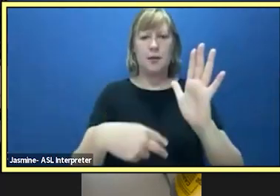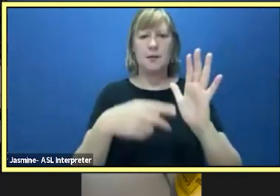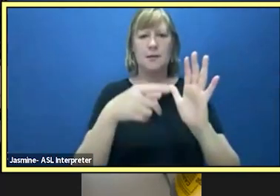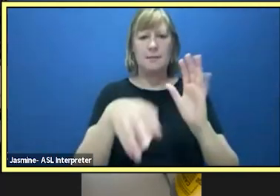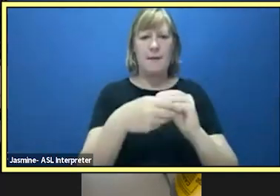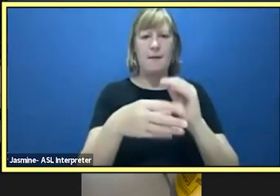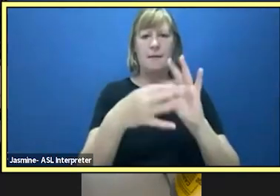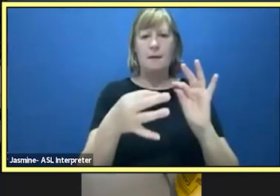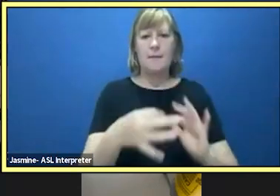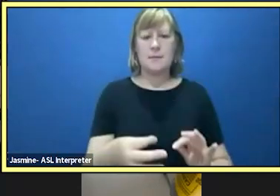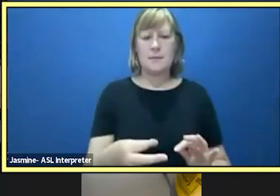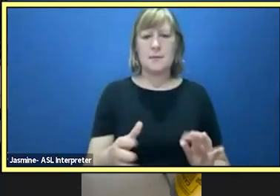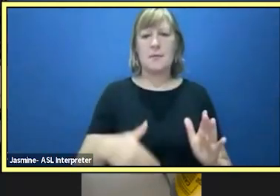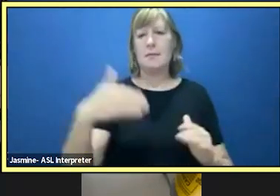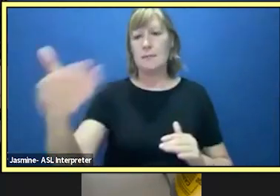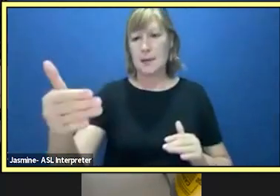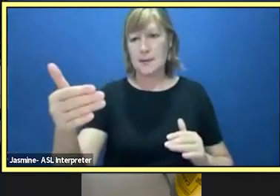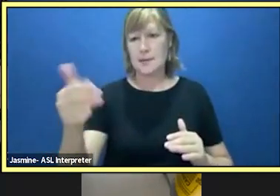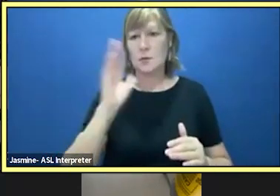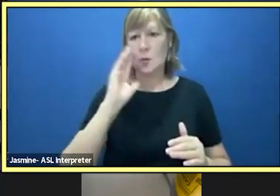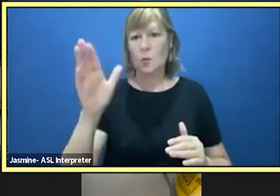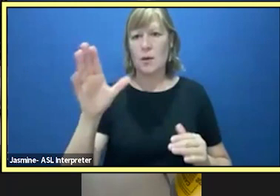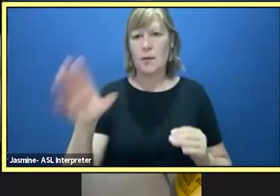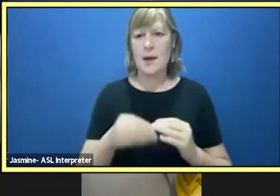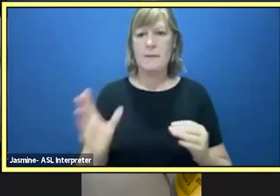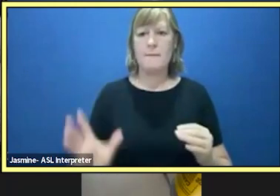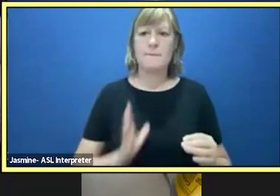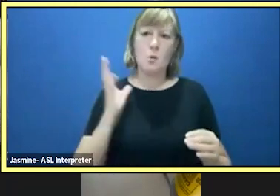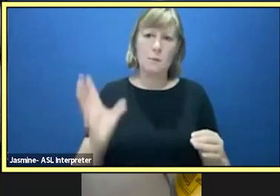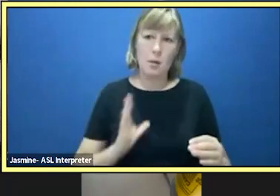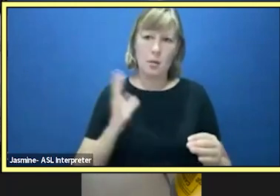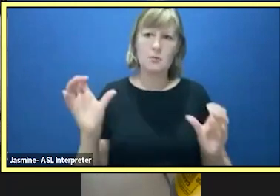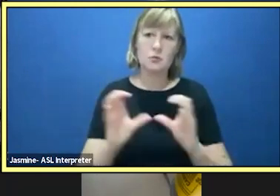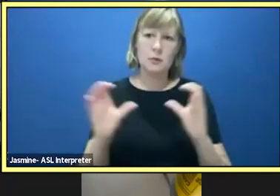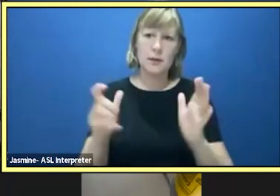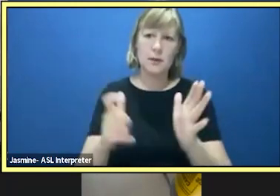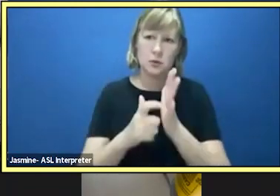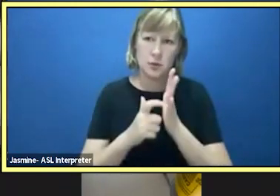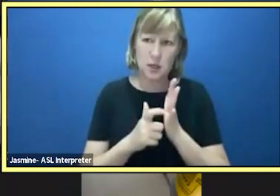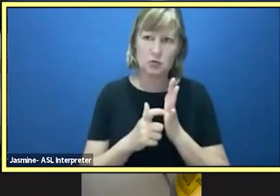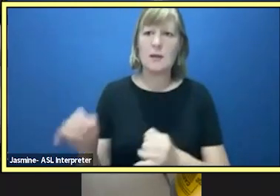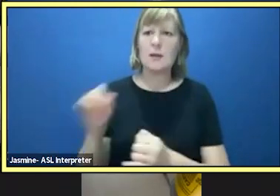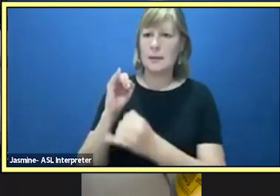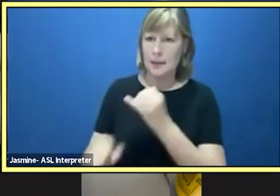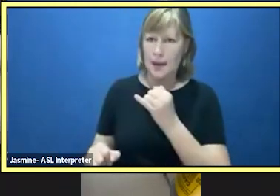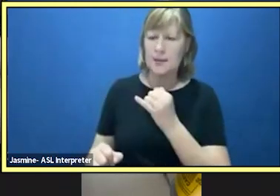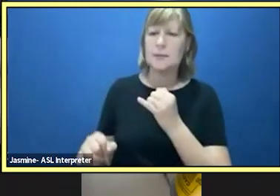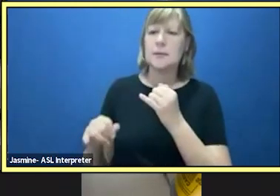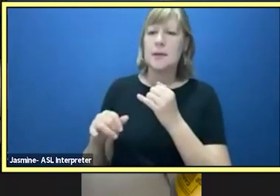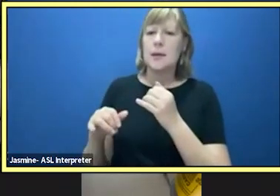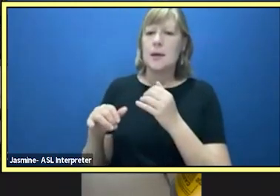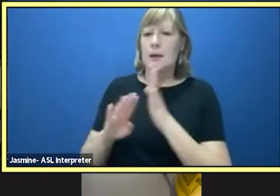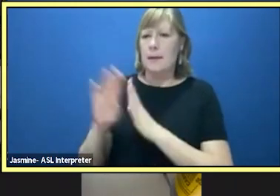final certification standards. Then we will be working on training and making sure that we identify who